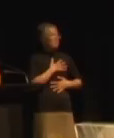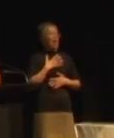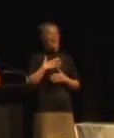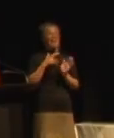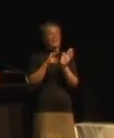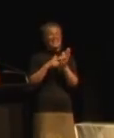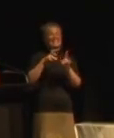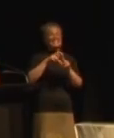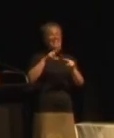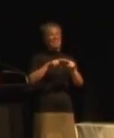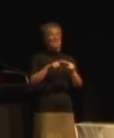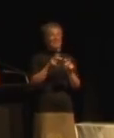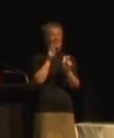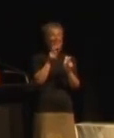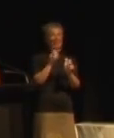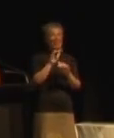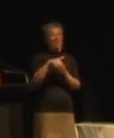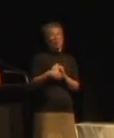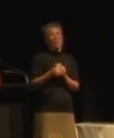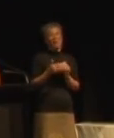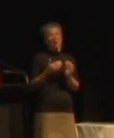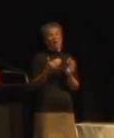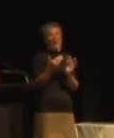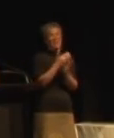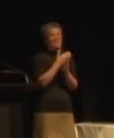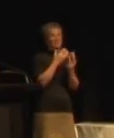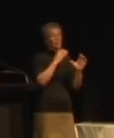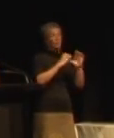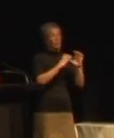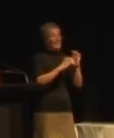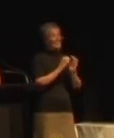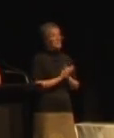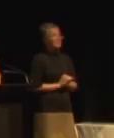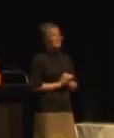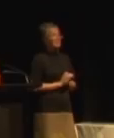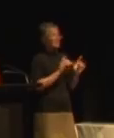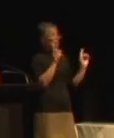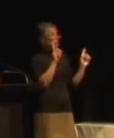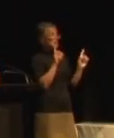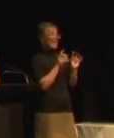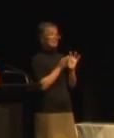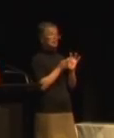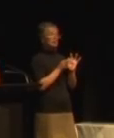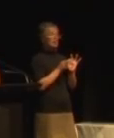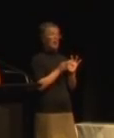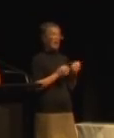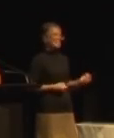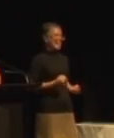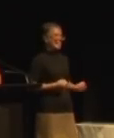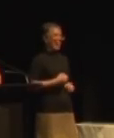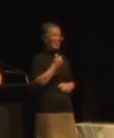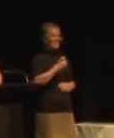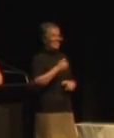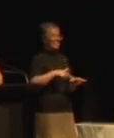organizers care about accessibility and communication access. The interpreter Tanya and I also know each other from 16 years